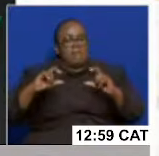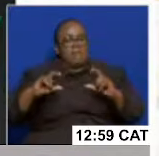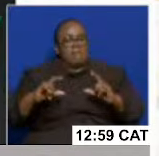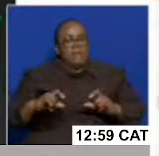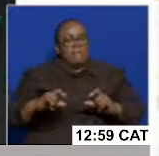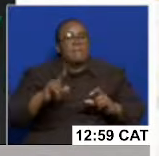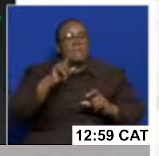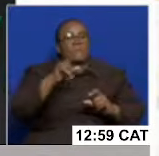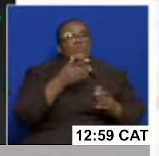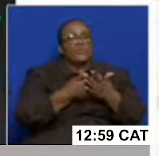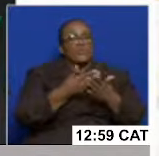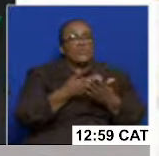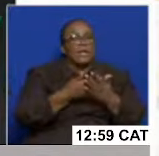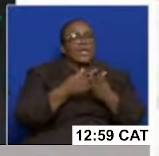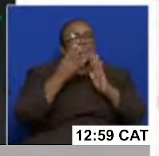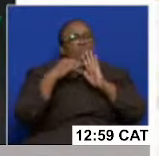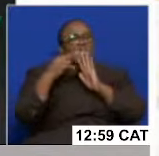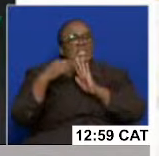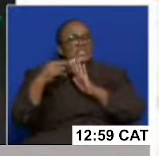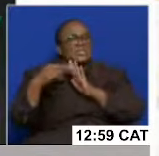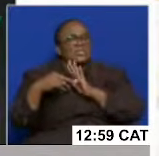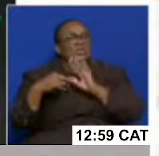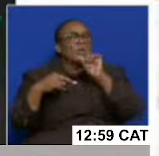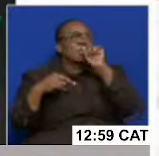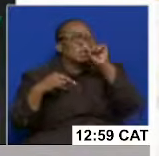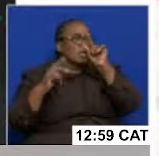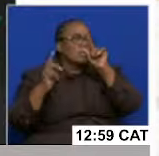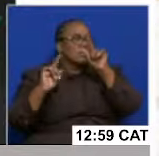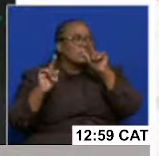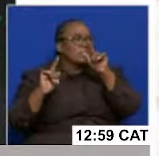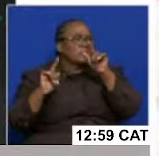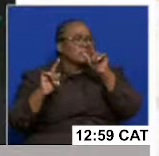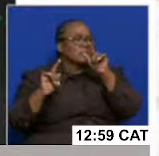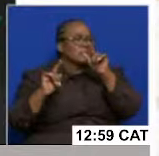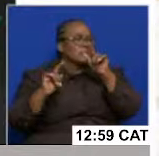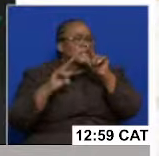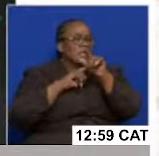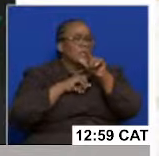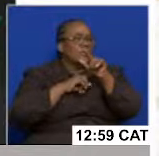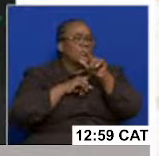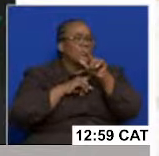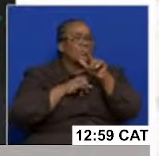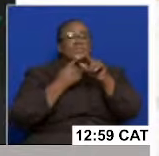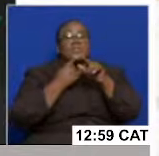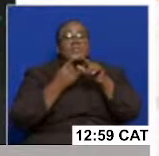read what is there that you said at 16:36? I think